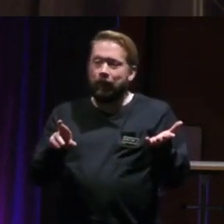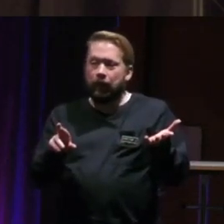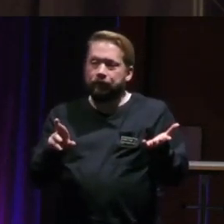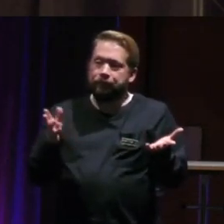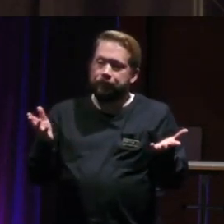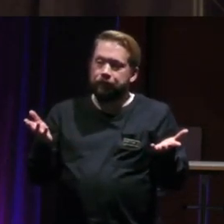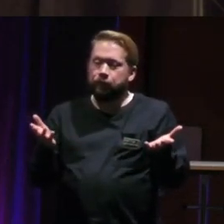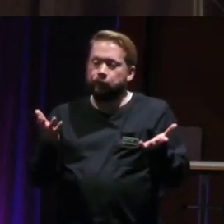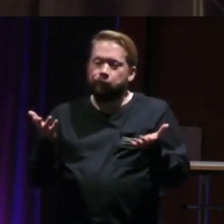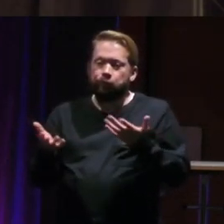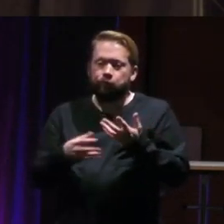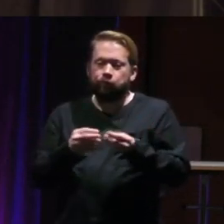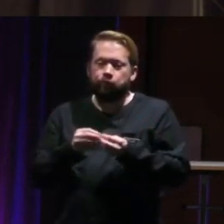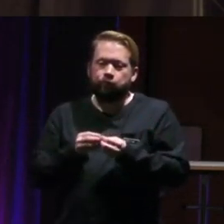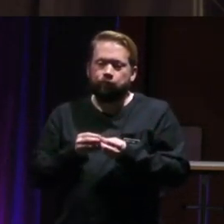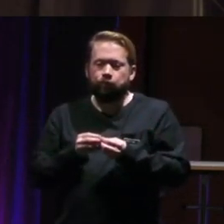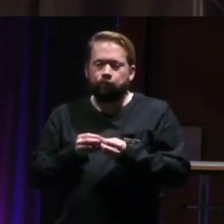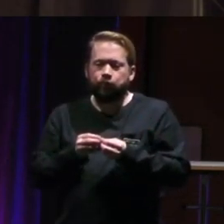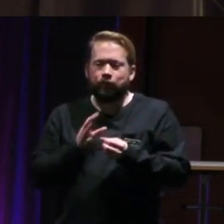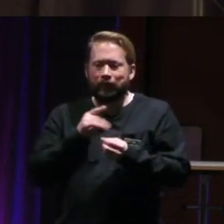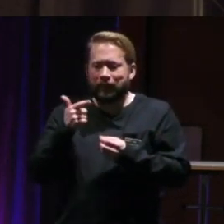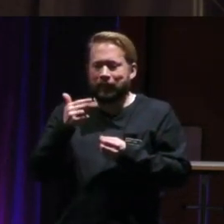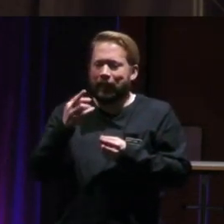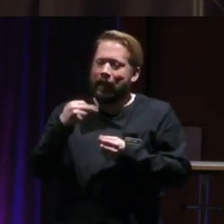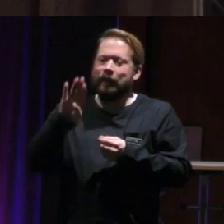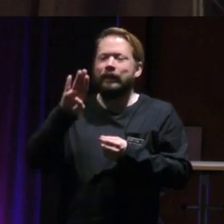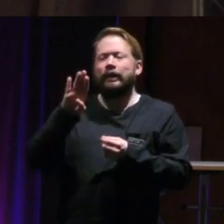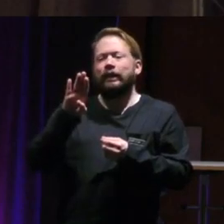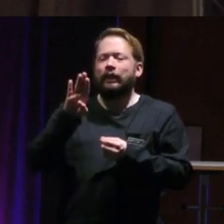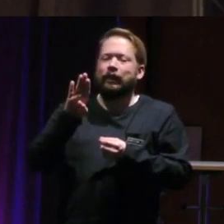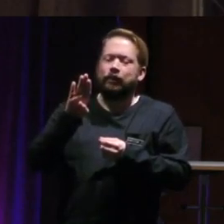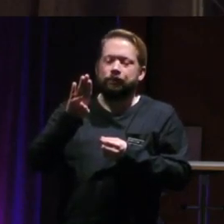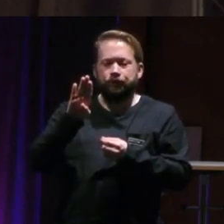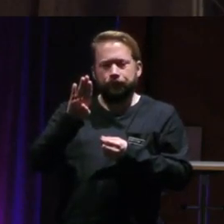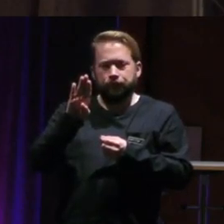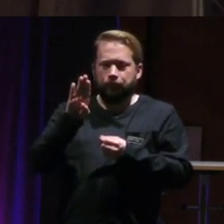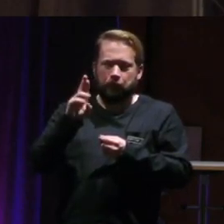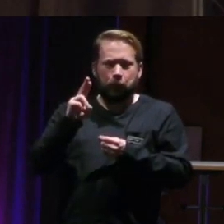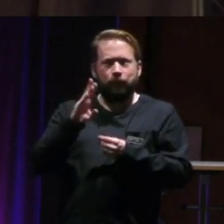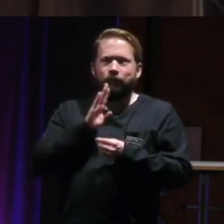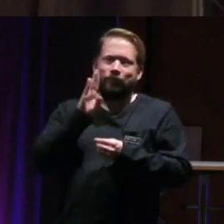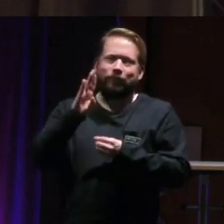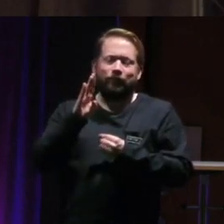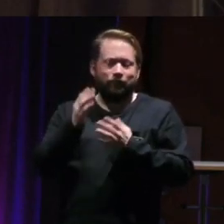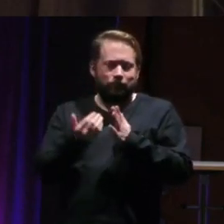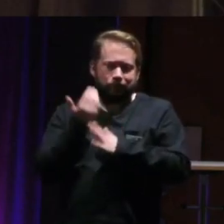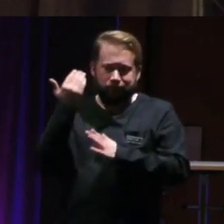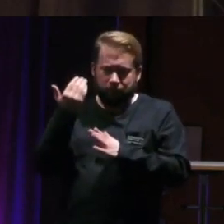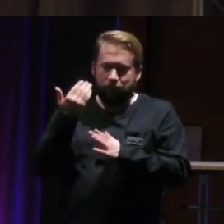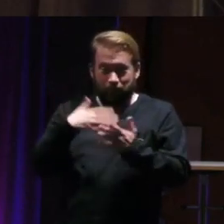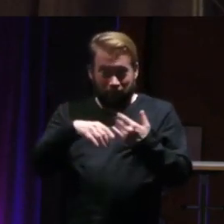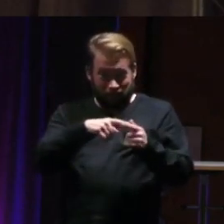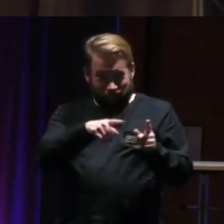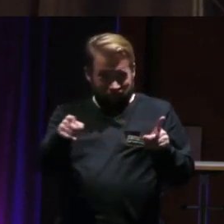real trend among young people too, which is not good.